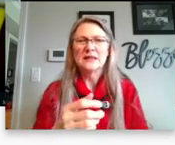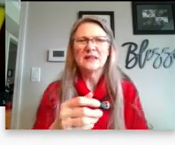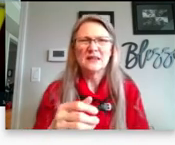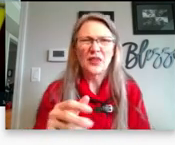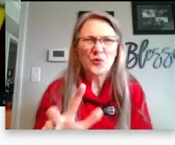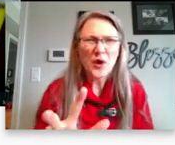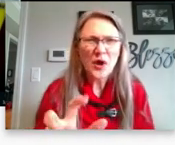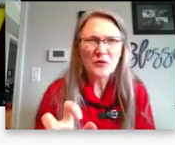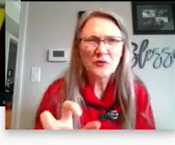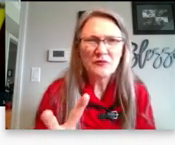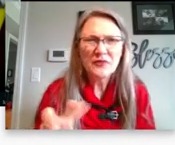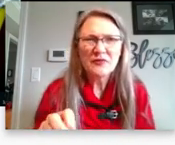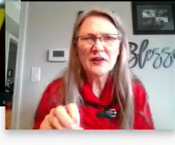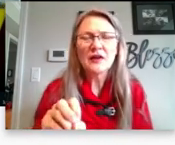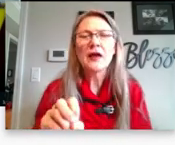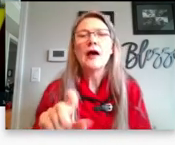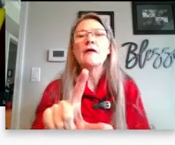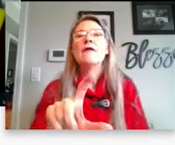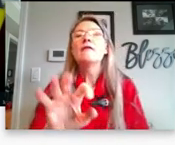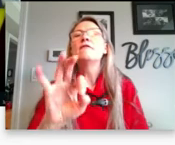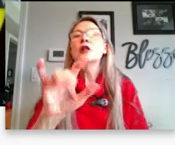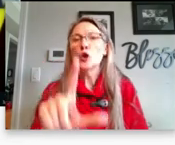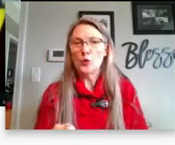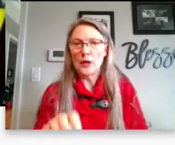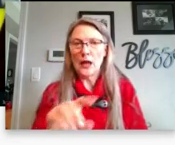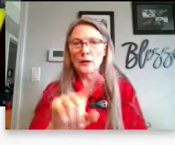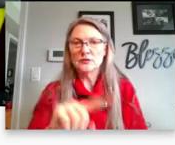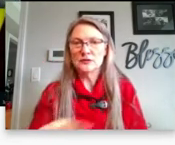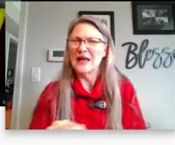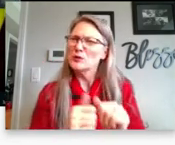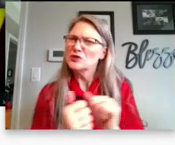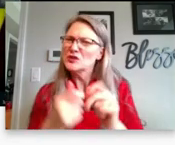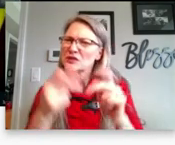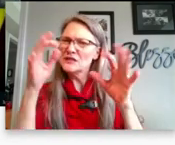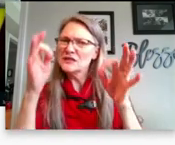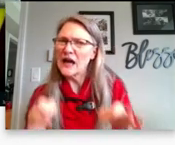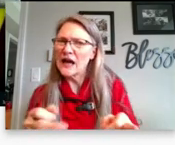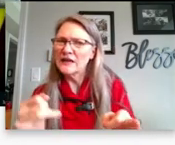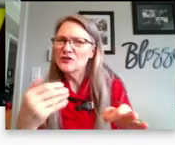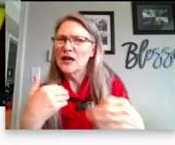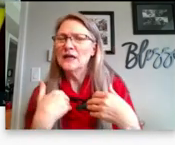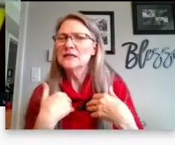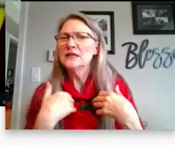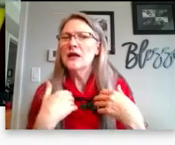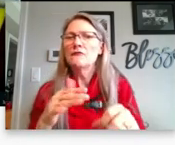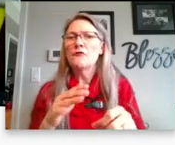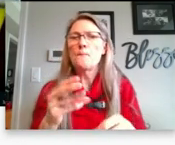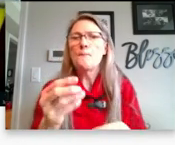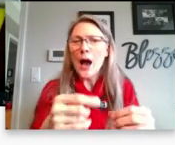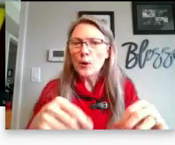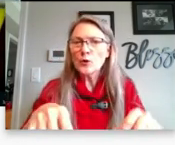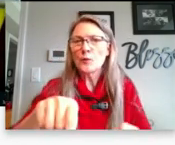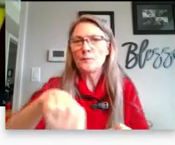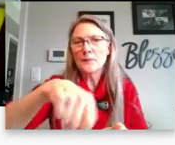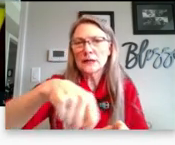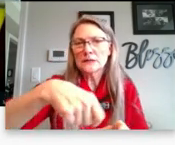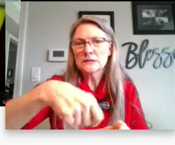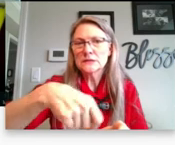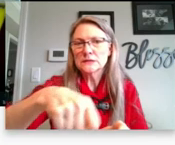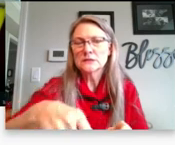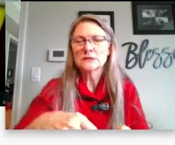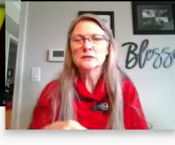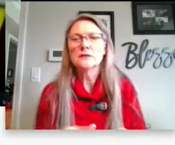mix? So let's take what we've learned and try to solve this problem. So we know from our previous lessons we could use a